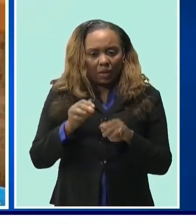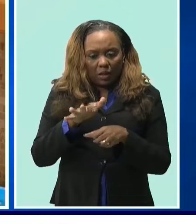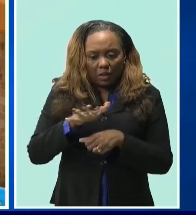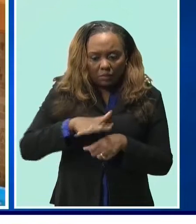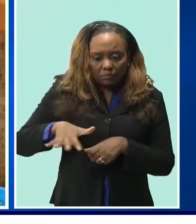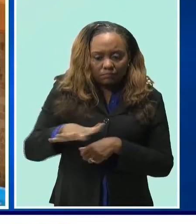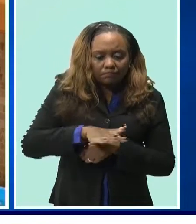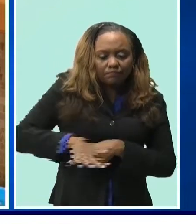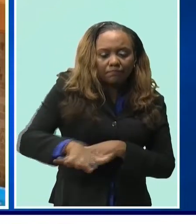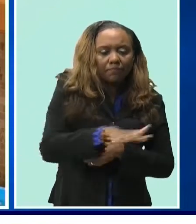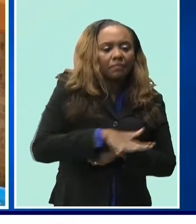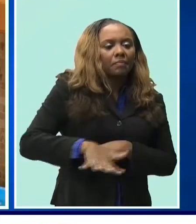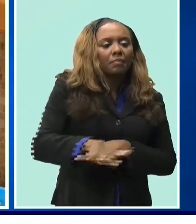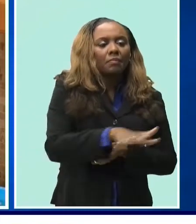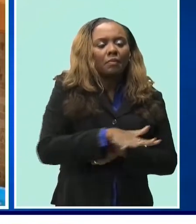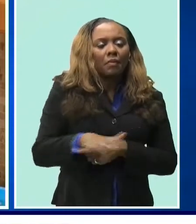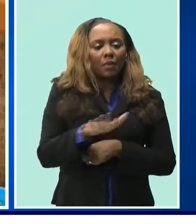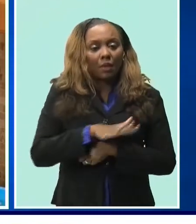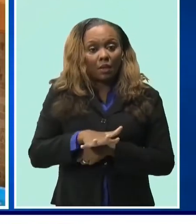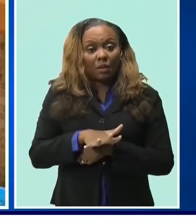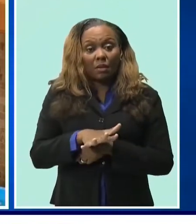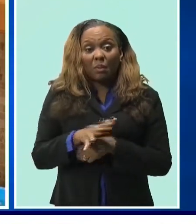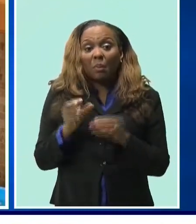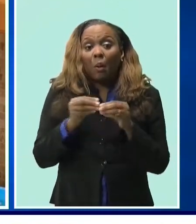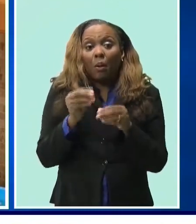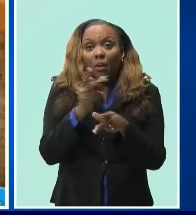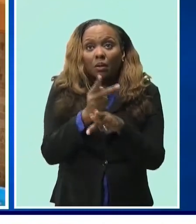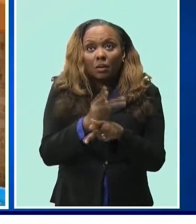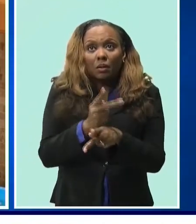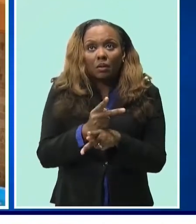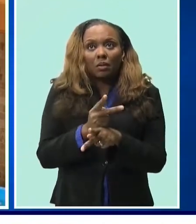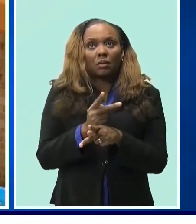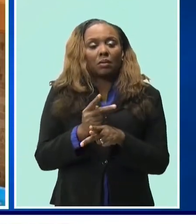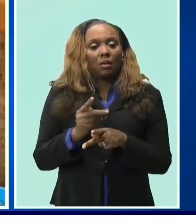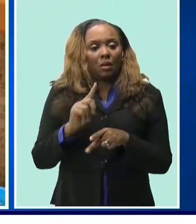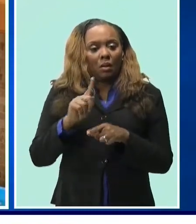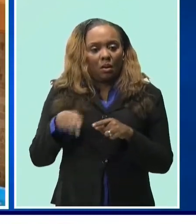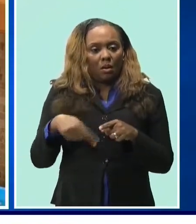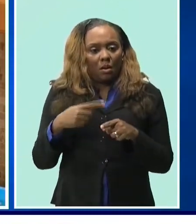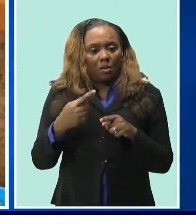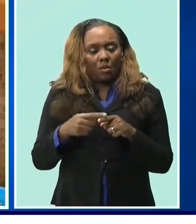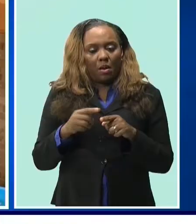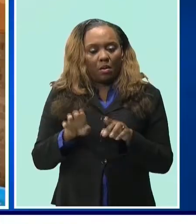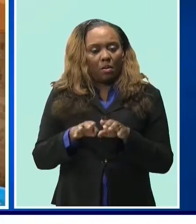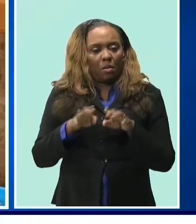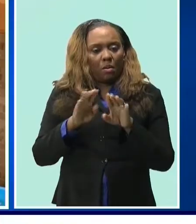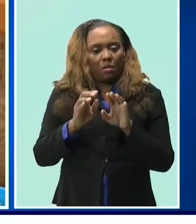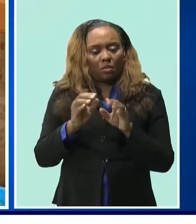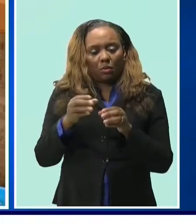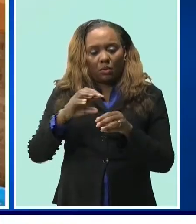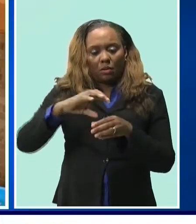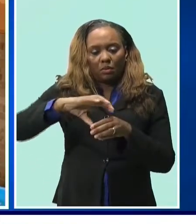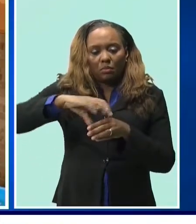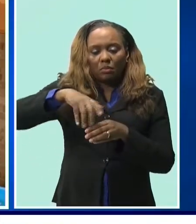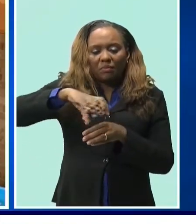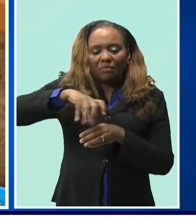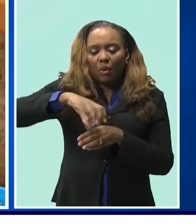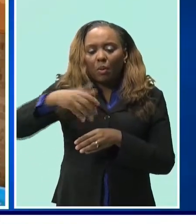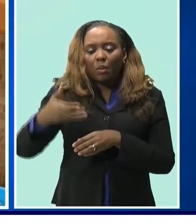you've touched. To be extra careful, you can also wash your hands after opening the containers and using their